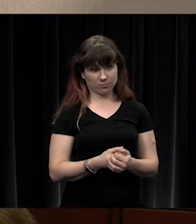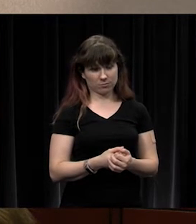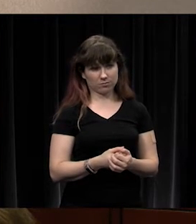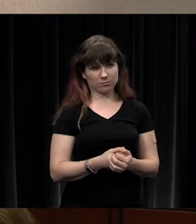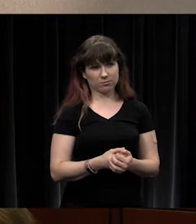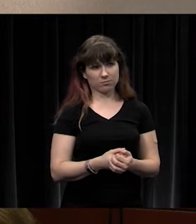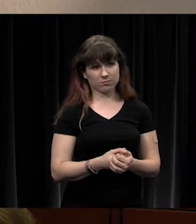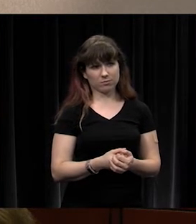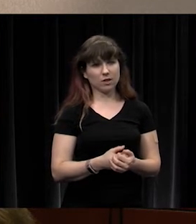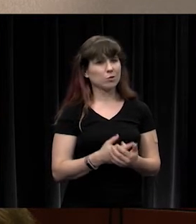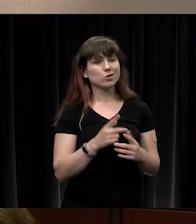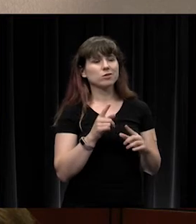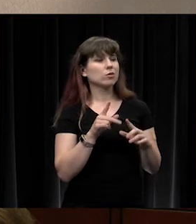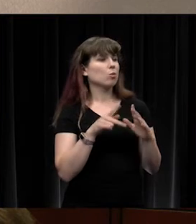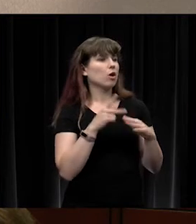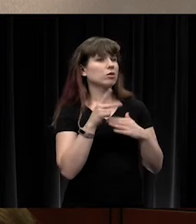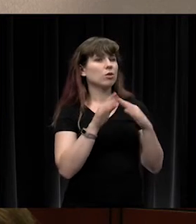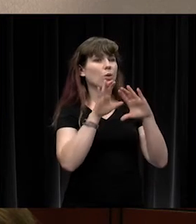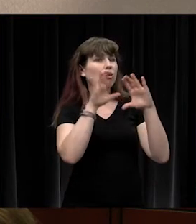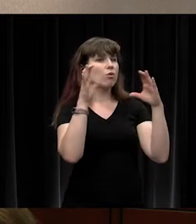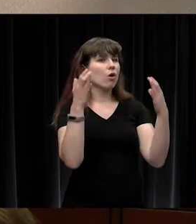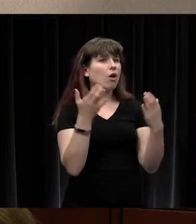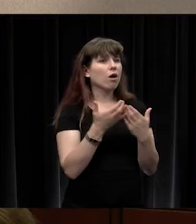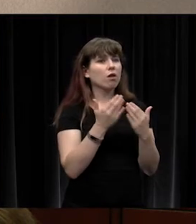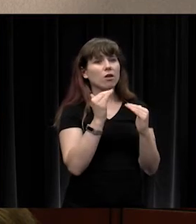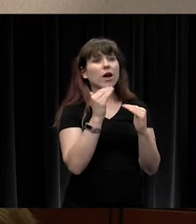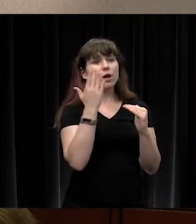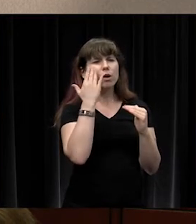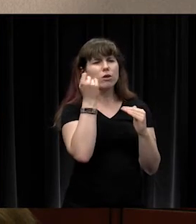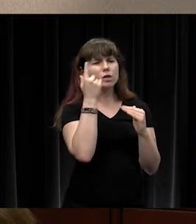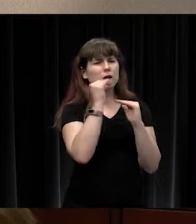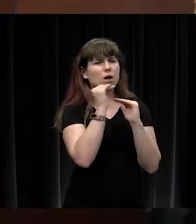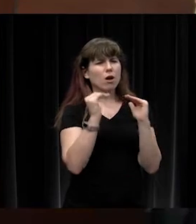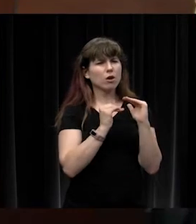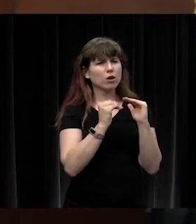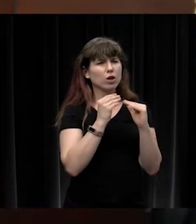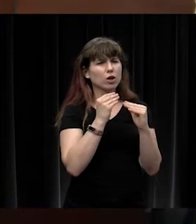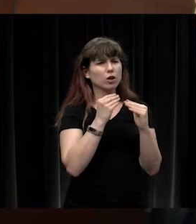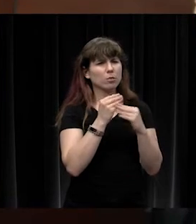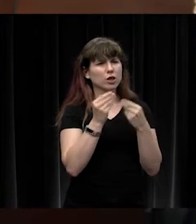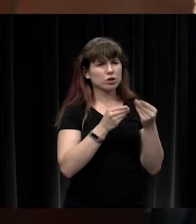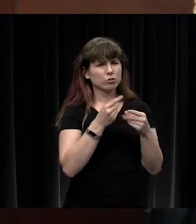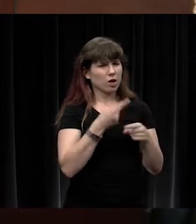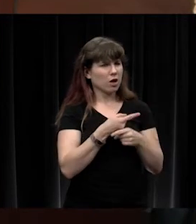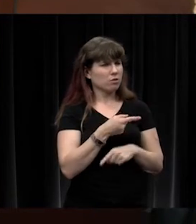Yeah, overall on the project. Under budget, but, right?